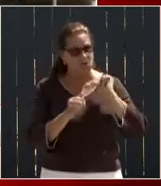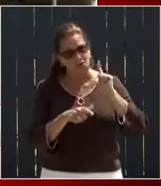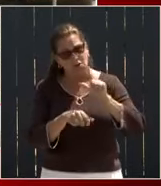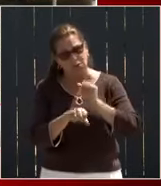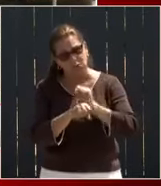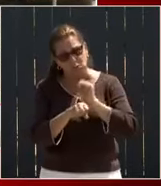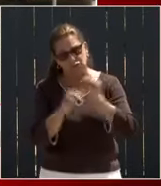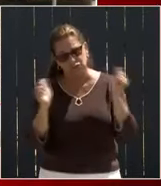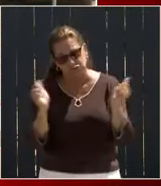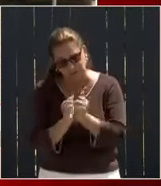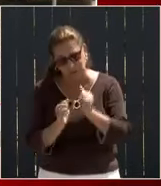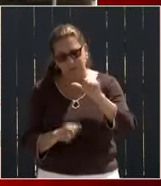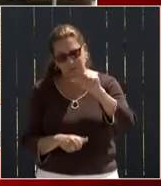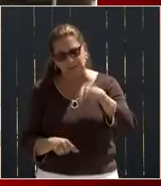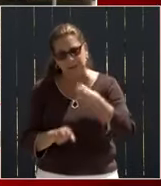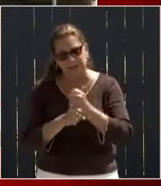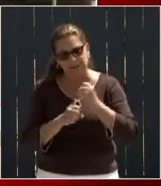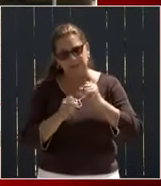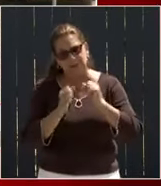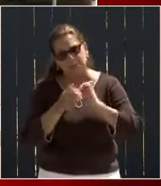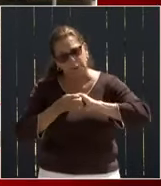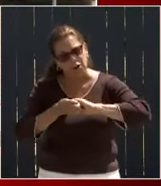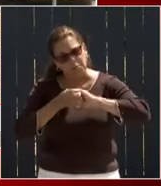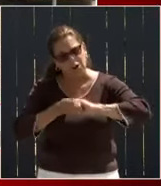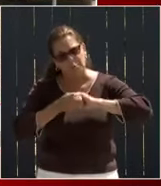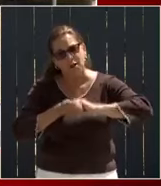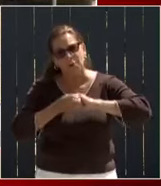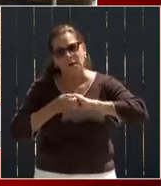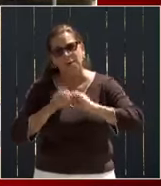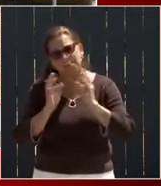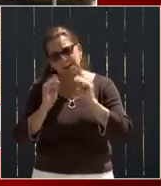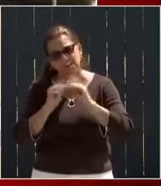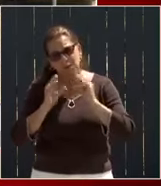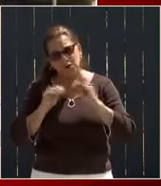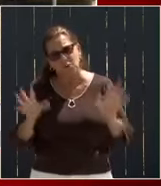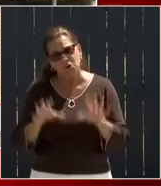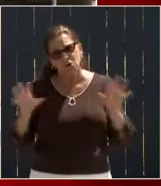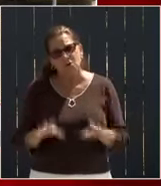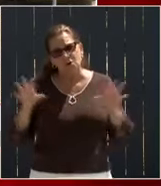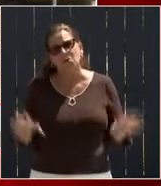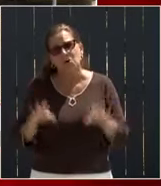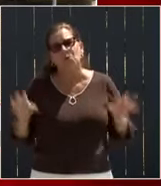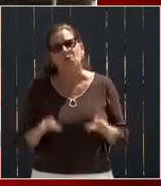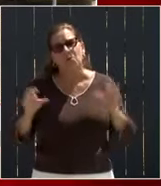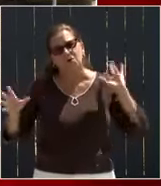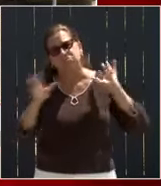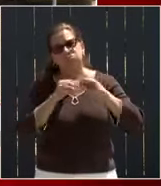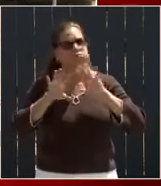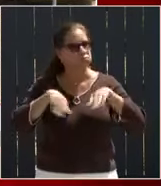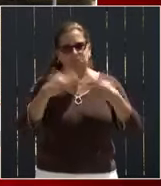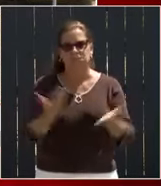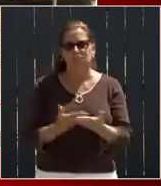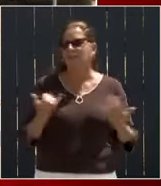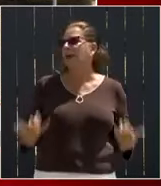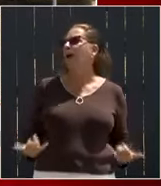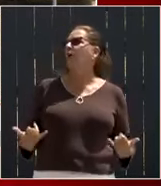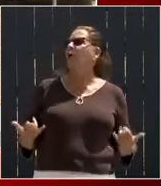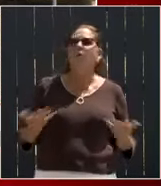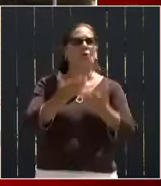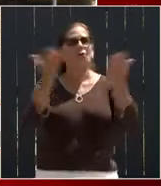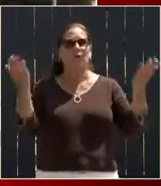great friends, great partners, family, and we all long for the day when we can all see the